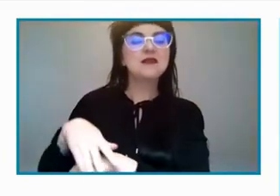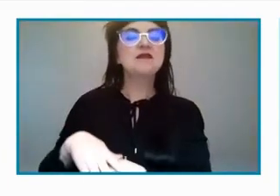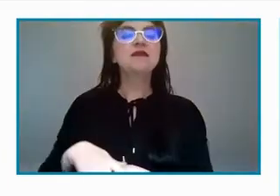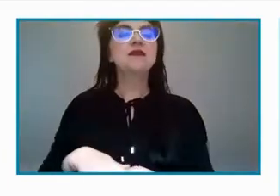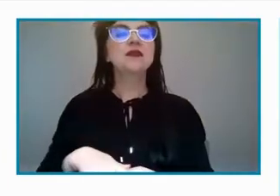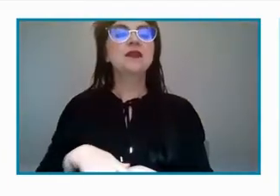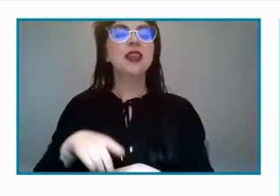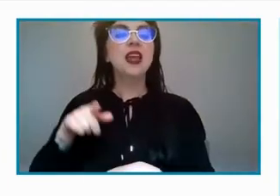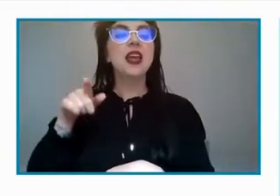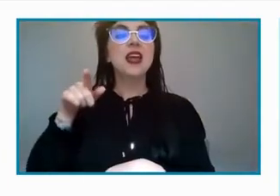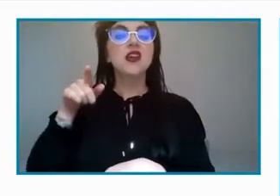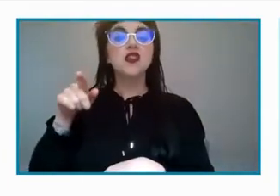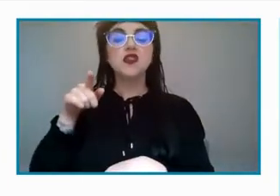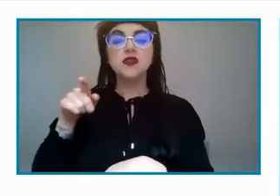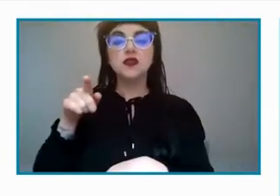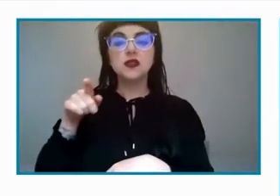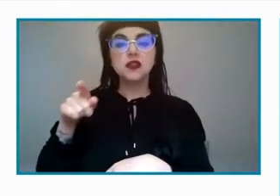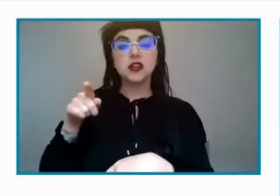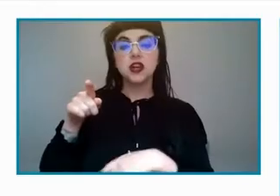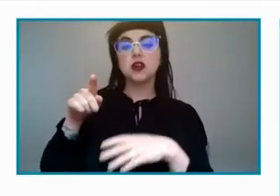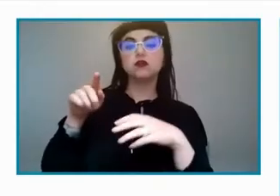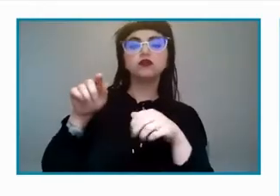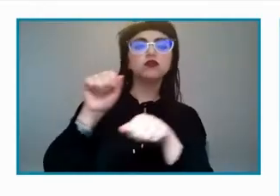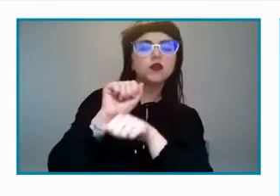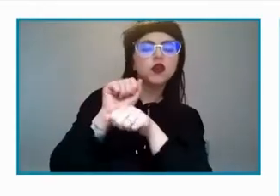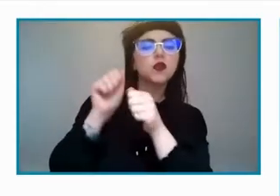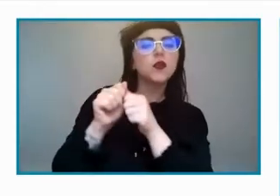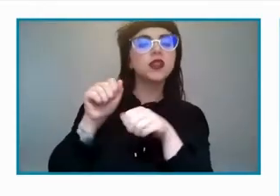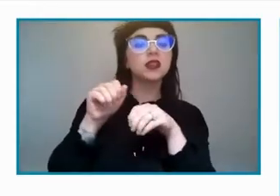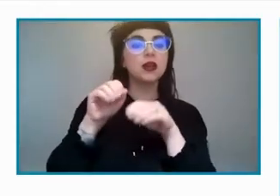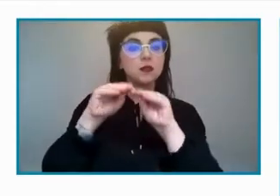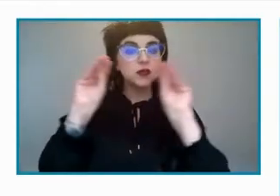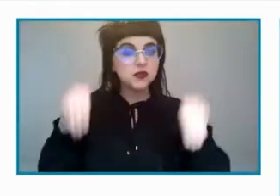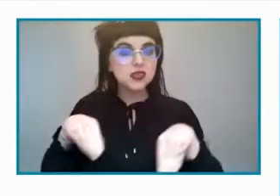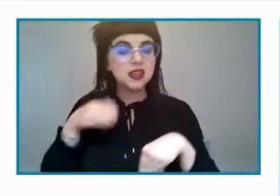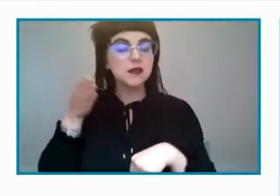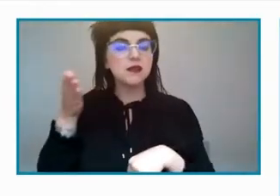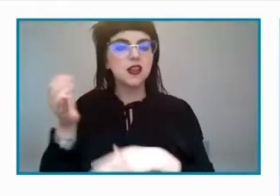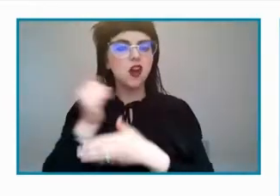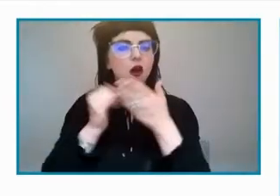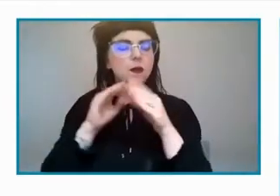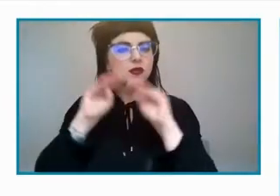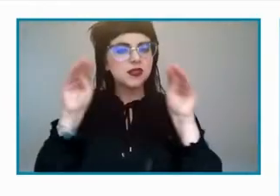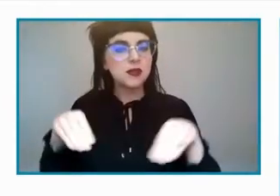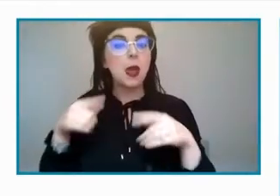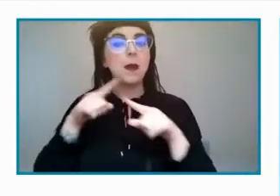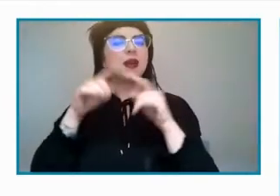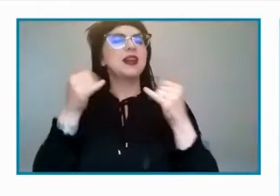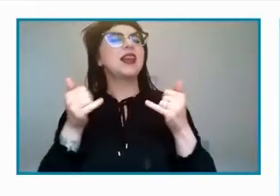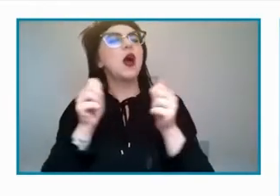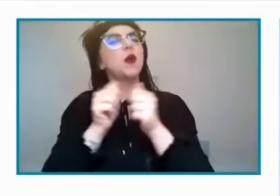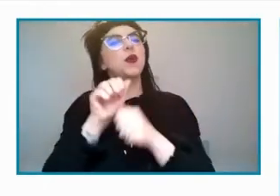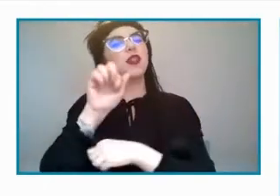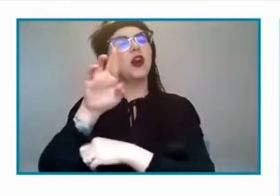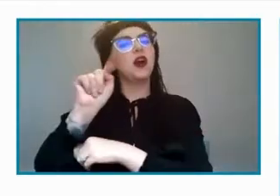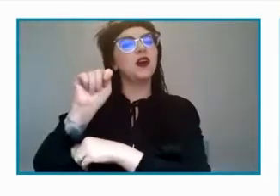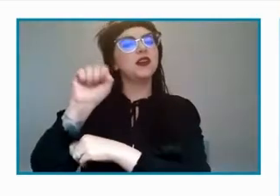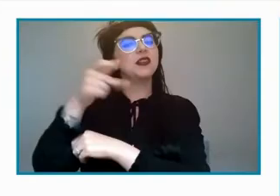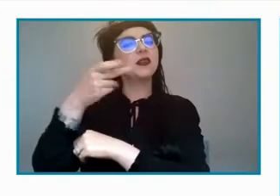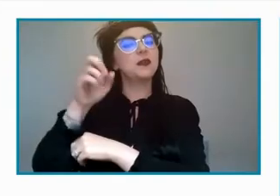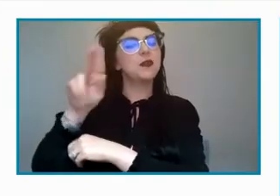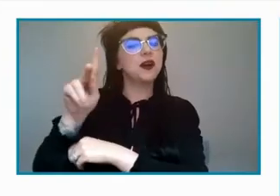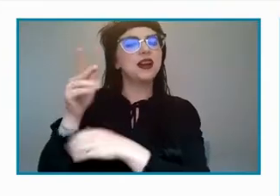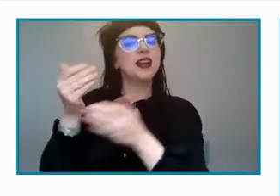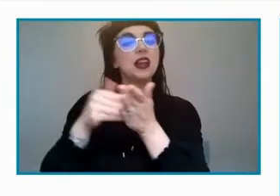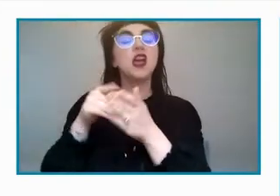ArtSpark in 2002, where she has been ever since. She's the Artworks Director at ArtSpark Texas and has been the leader of the veteran